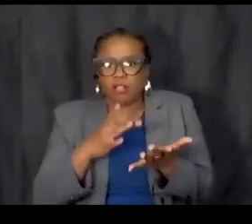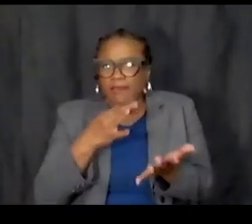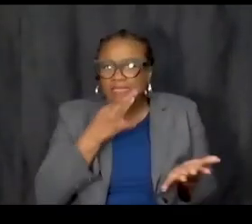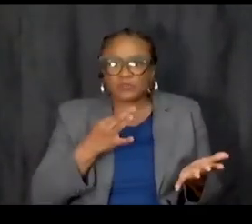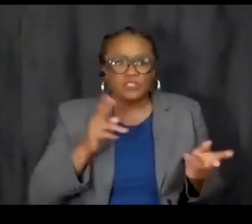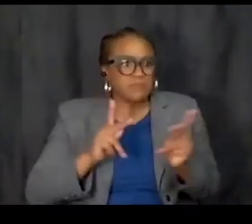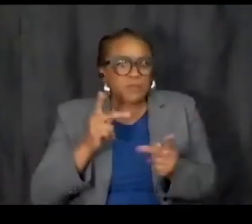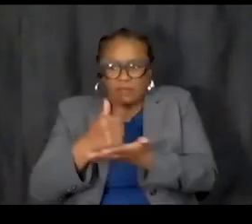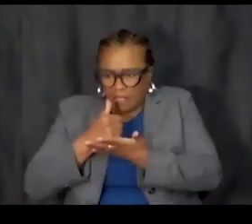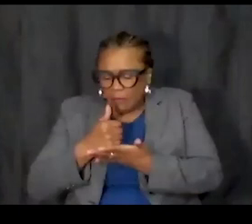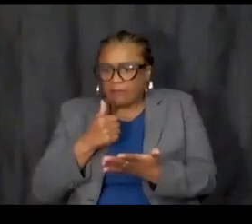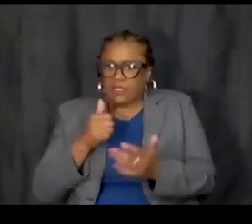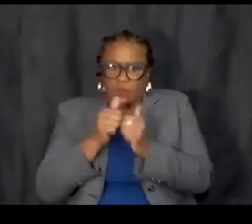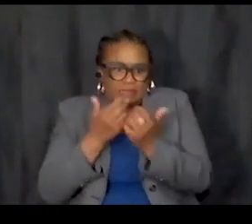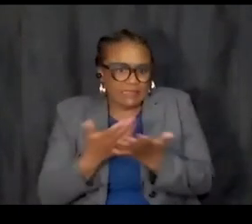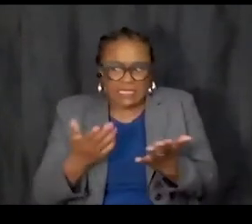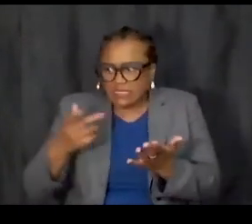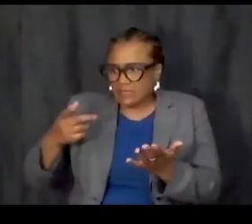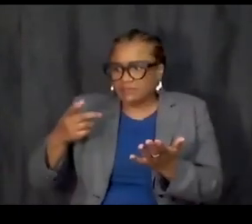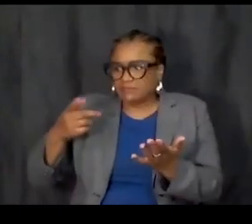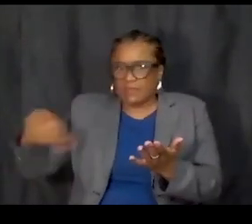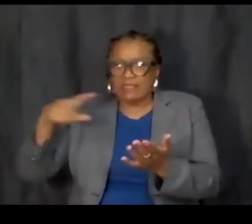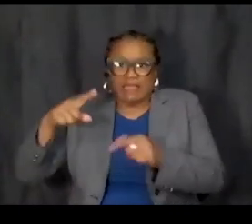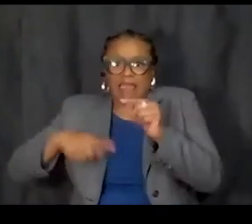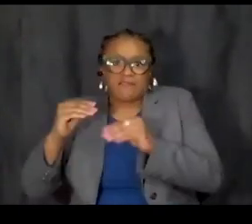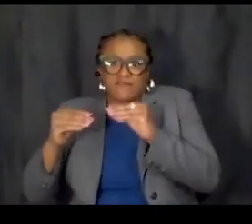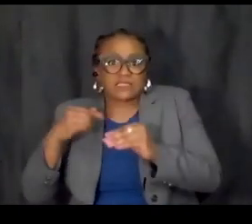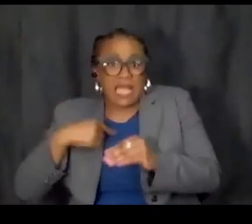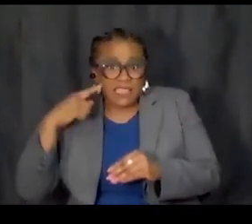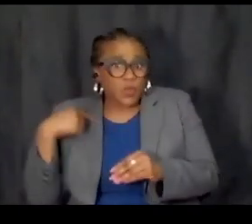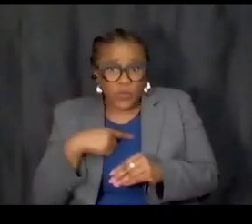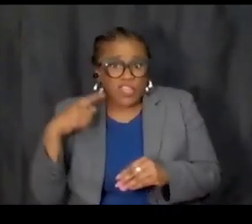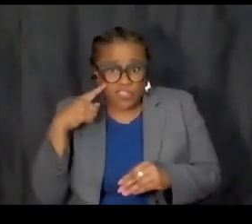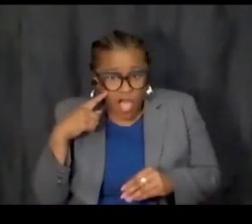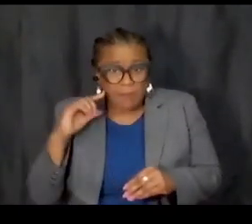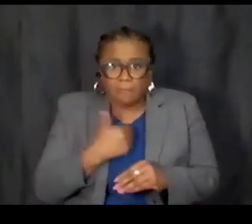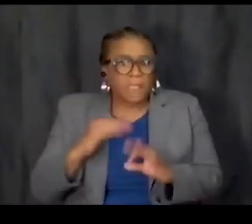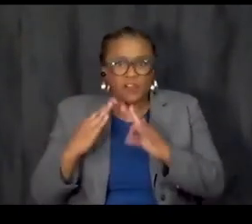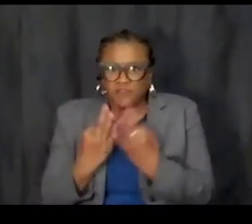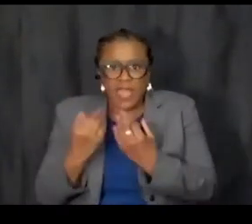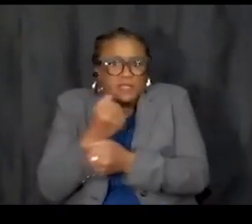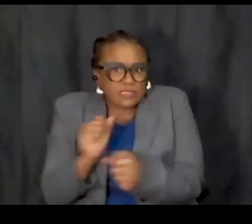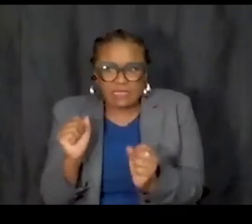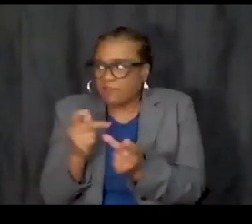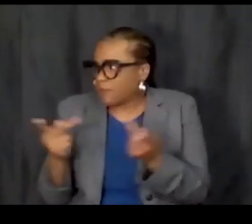help me with things that they can't fix. Because I think we were raised to think our family was this safe place. Anything you need, just come together